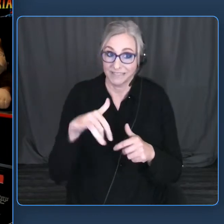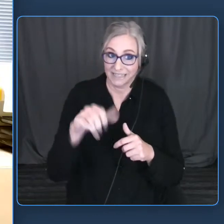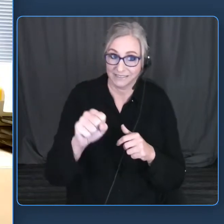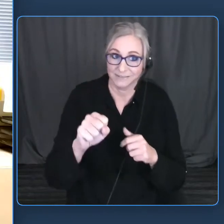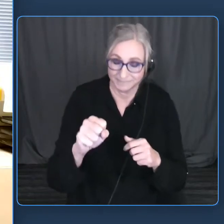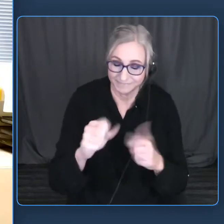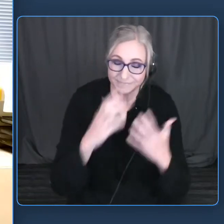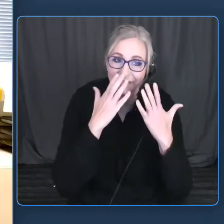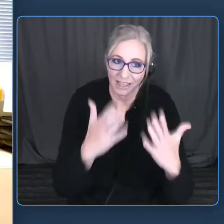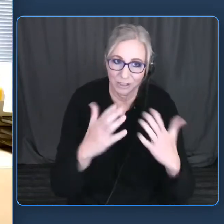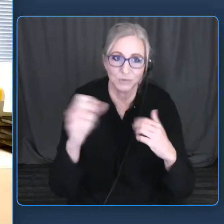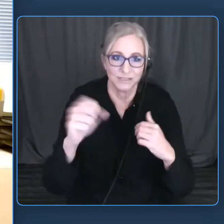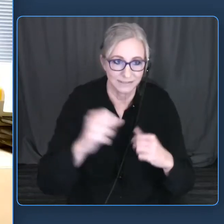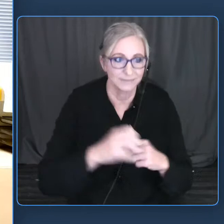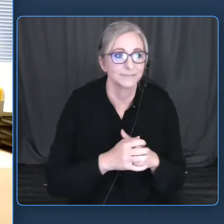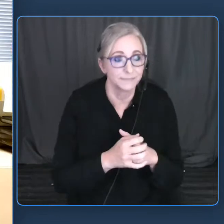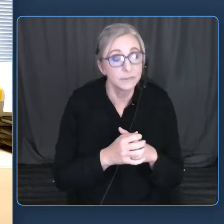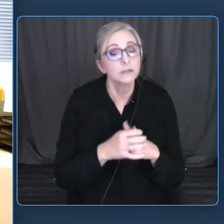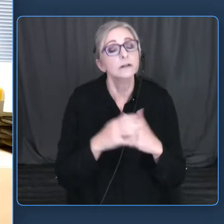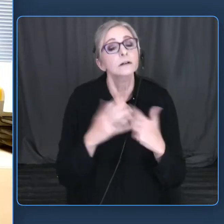Yes, thank you.